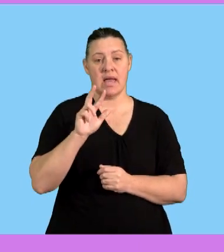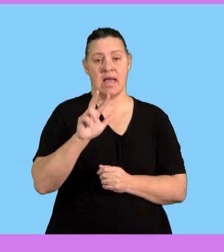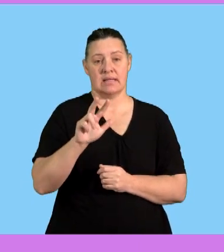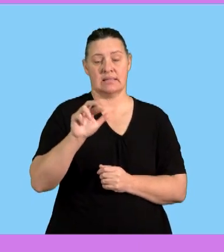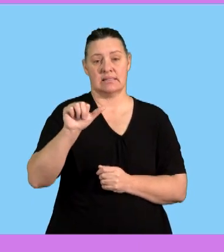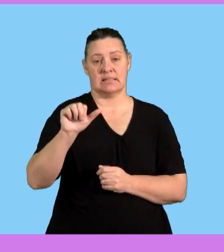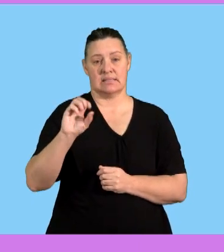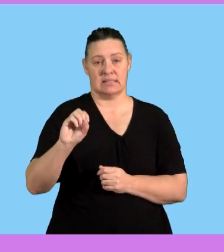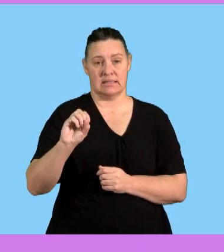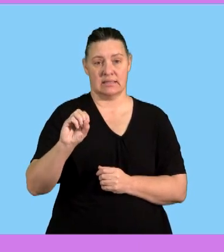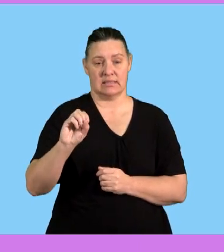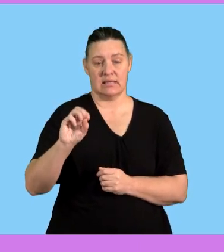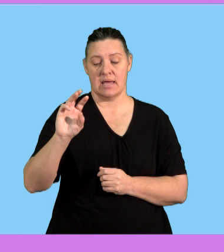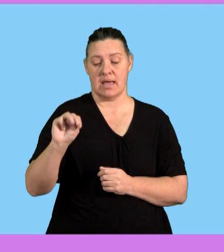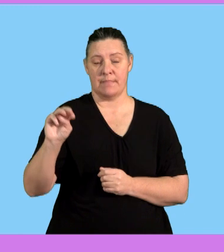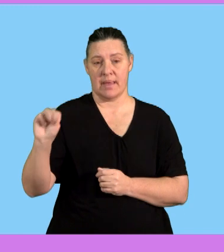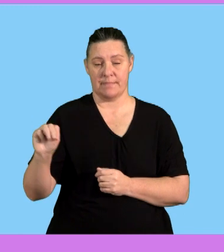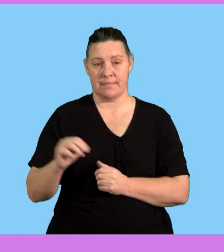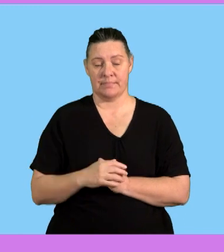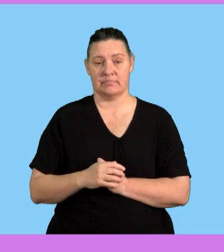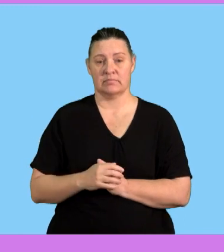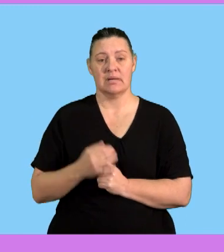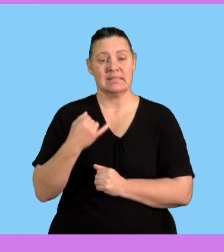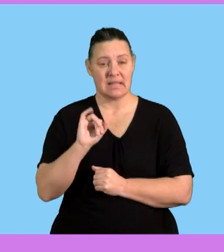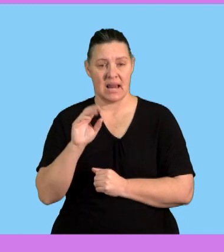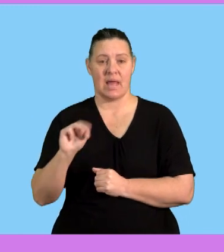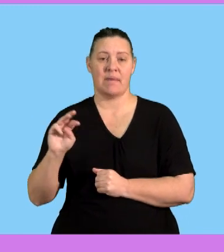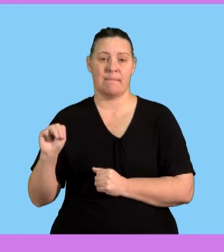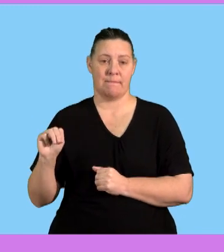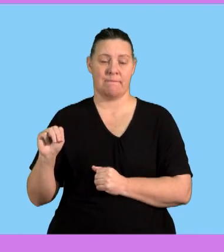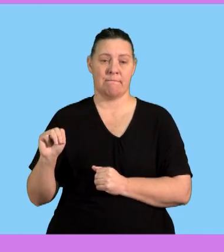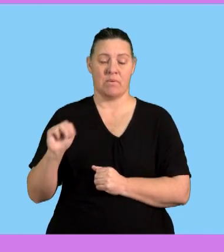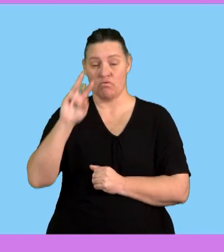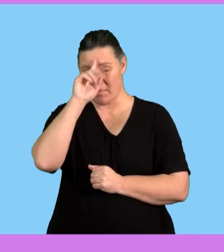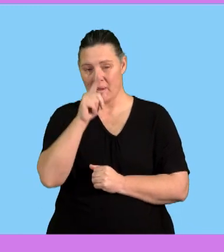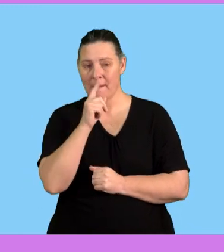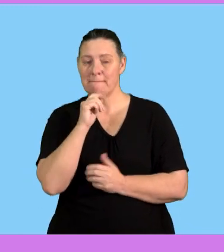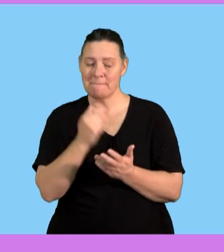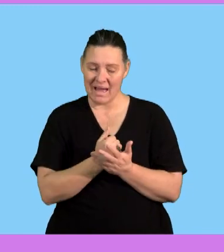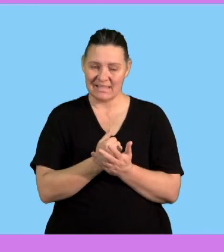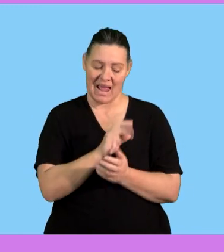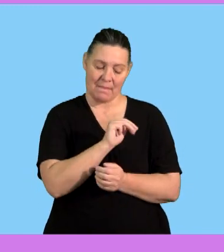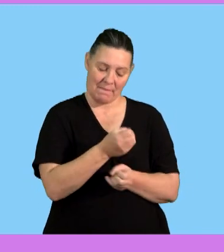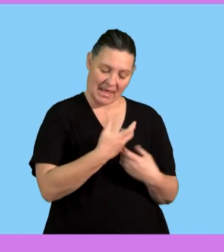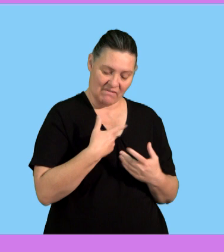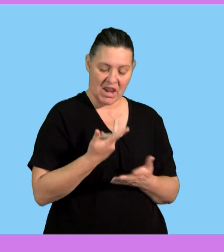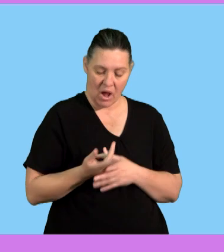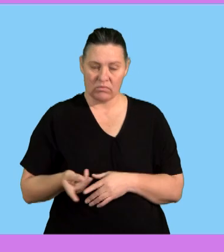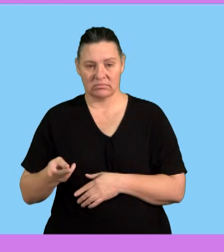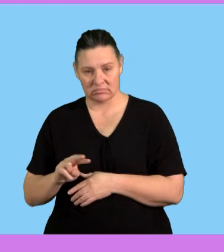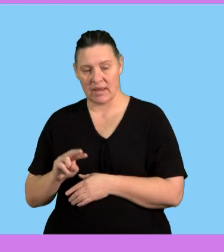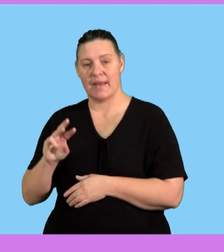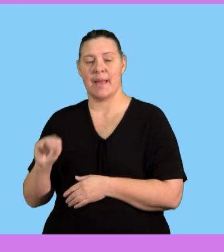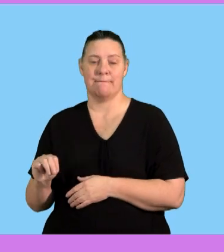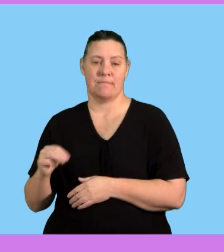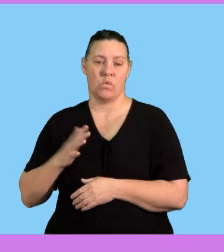1,860 millimeters. Guys, remember it's still in millimeters because our measurement was given in millimeters. But now the